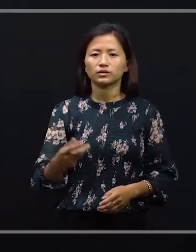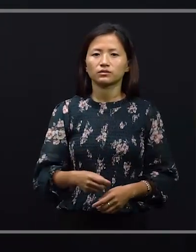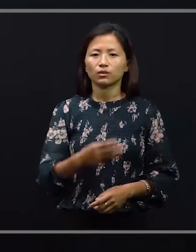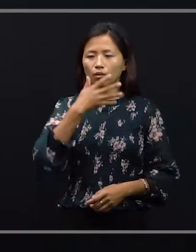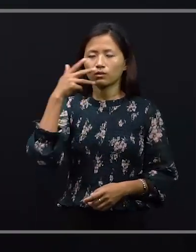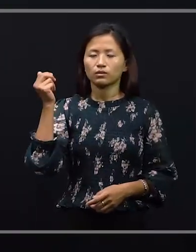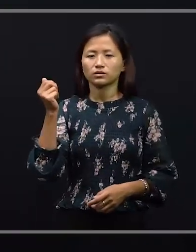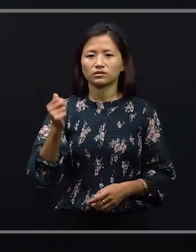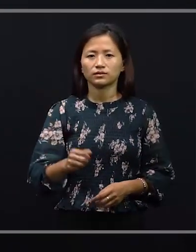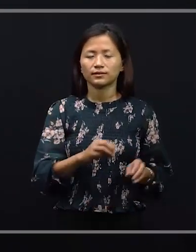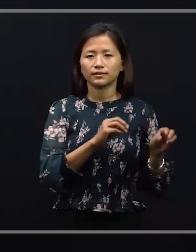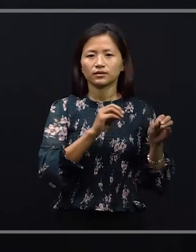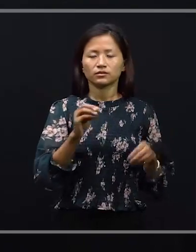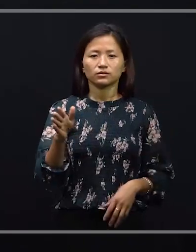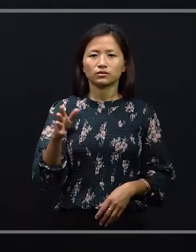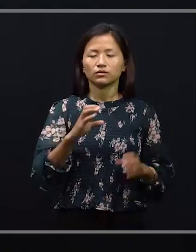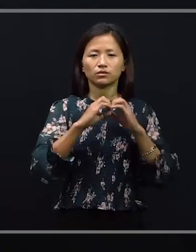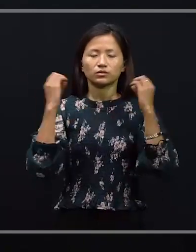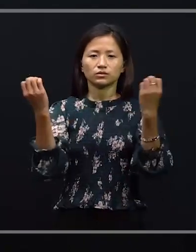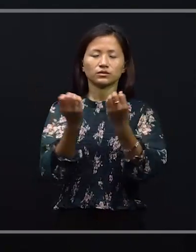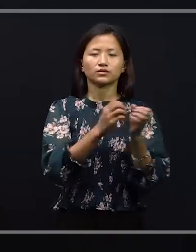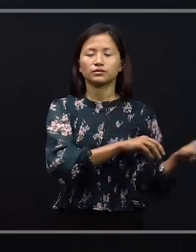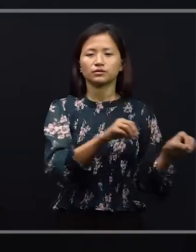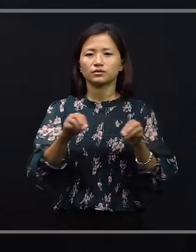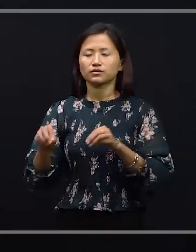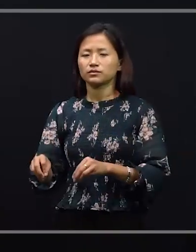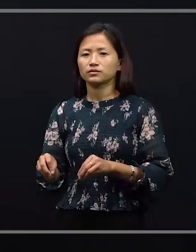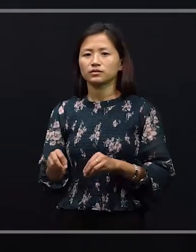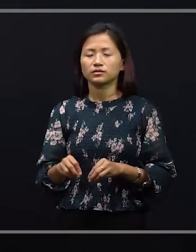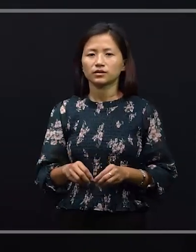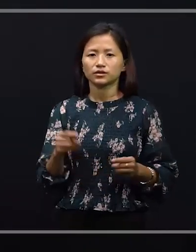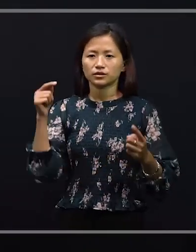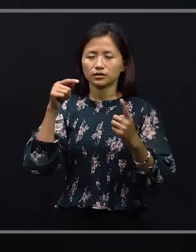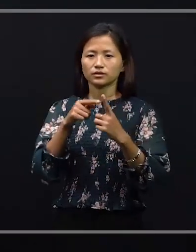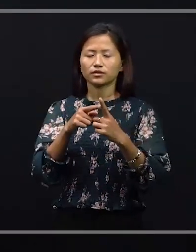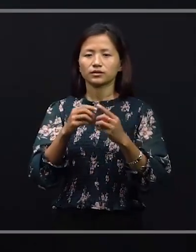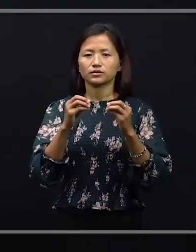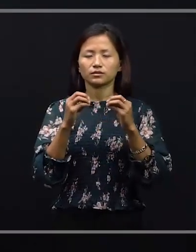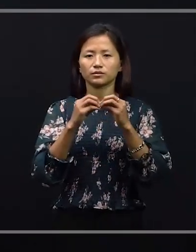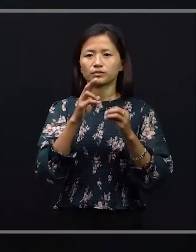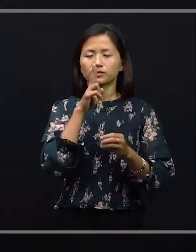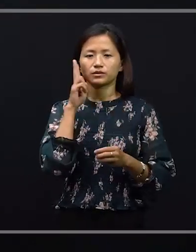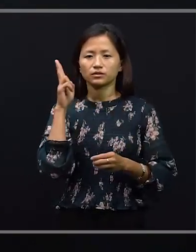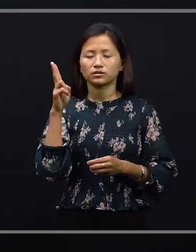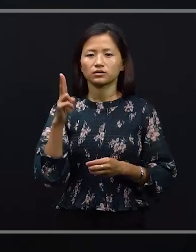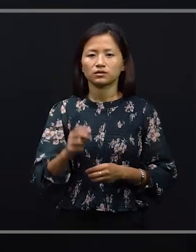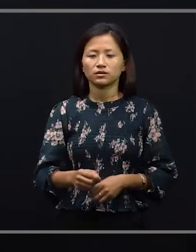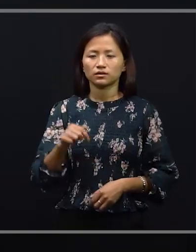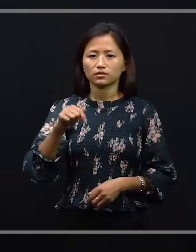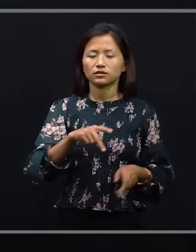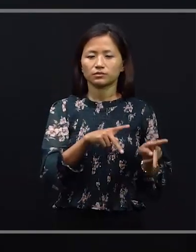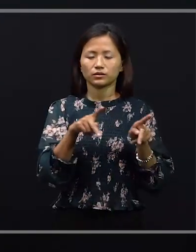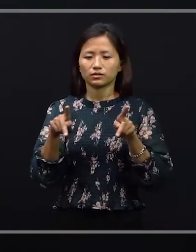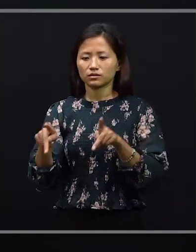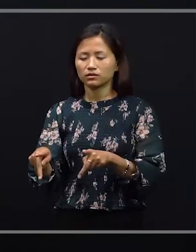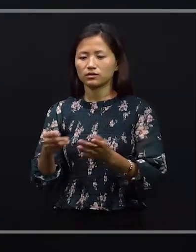the non-cooperation movement was going on everywhere. People were agitating against the British, and at this particular place,